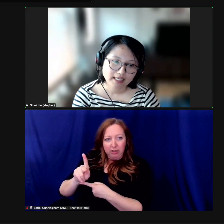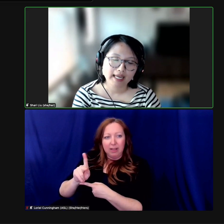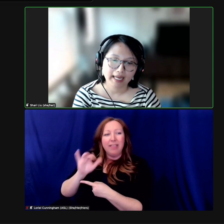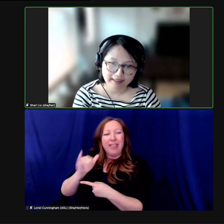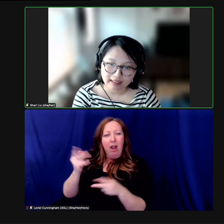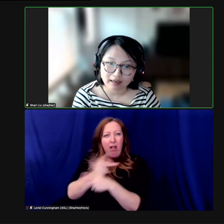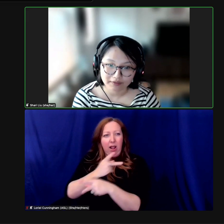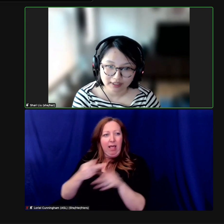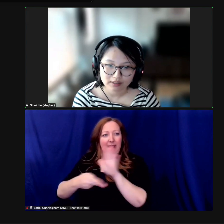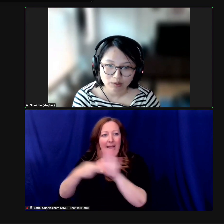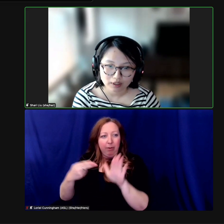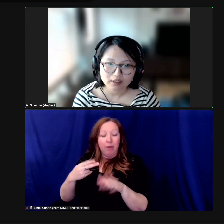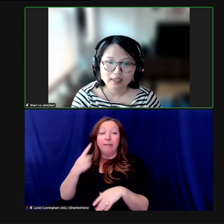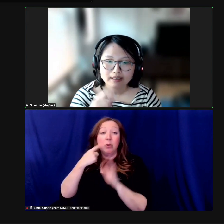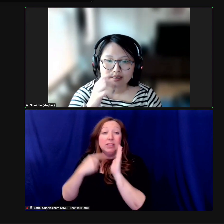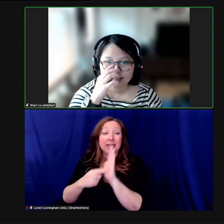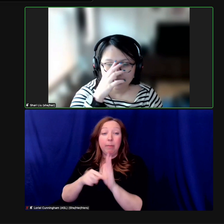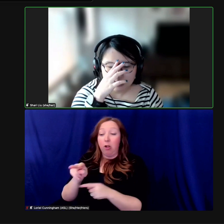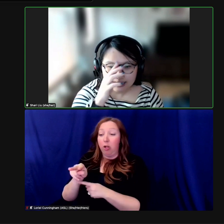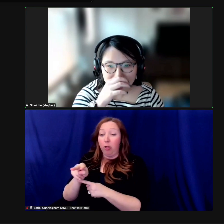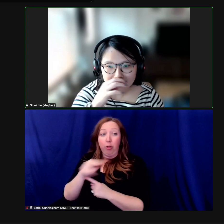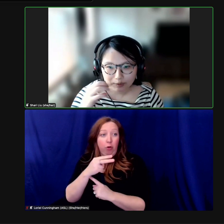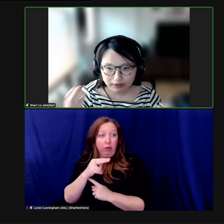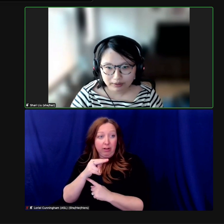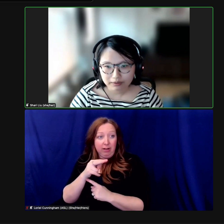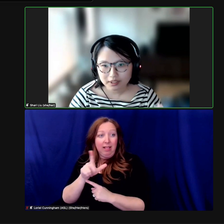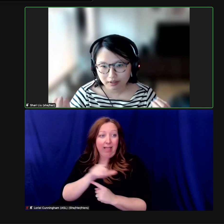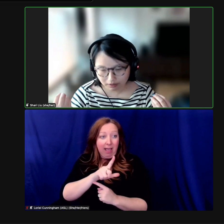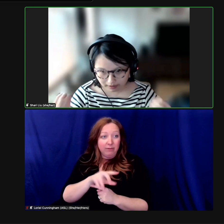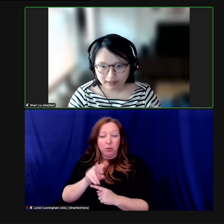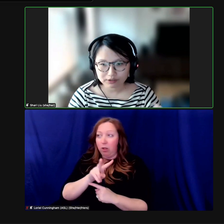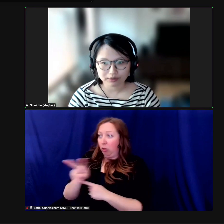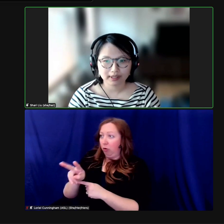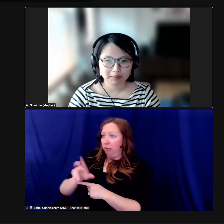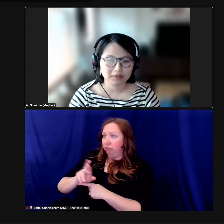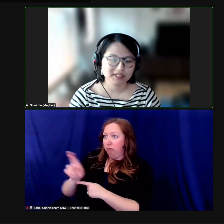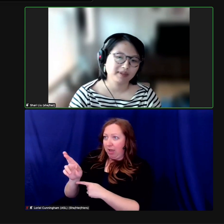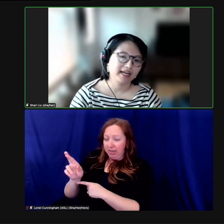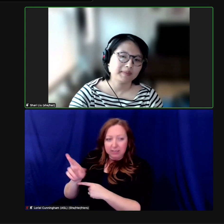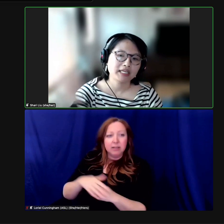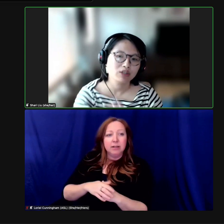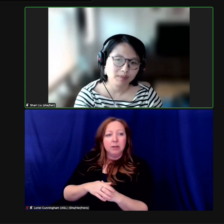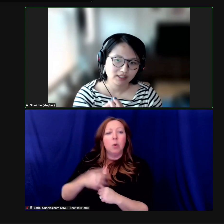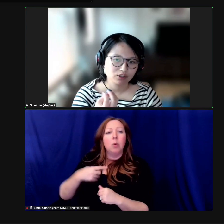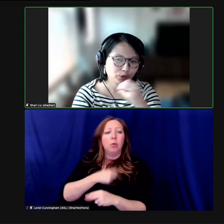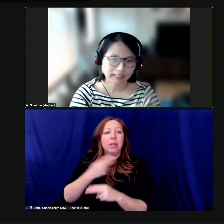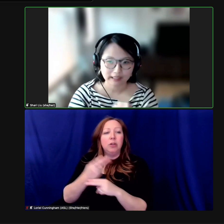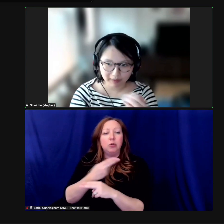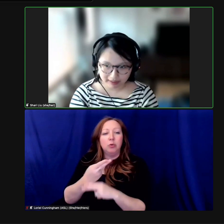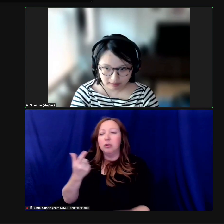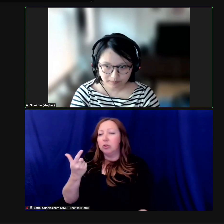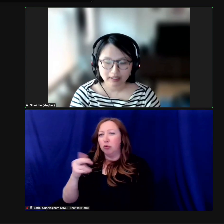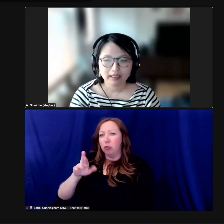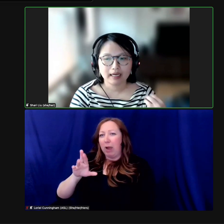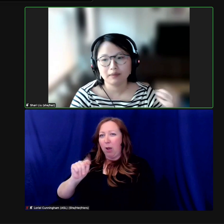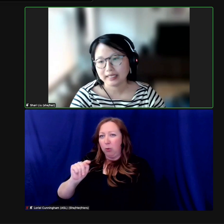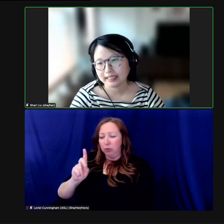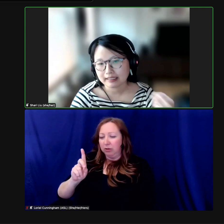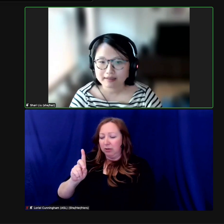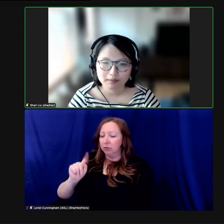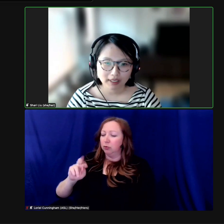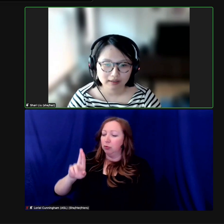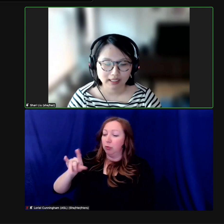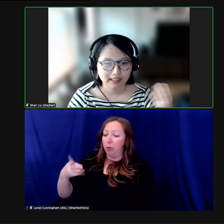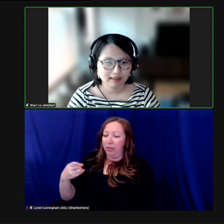right, and a confidence score. So the idea is that we use ground truth labels supplied by humans to train the model, and then we